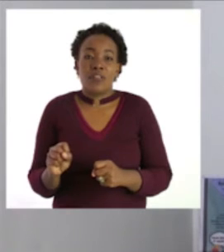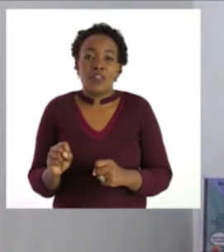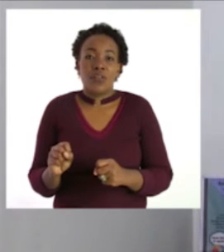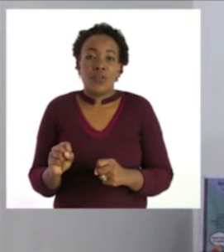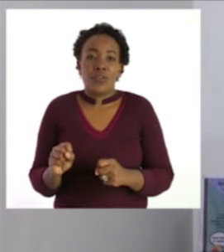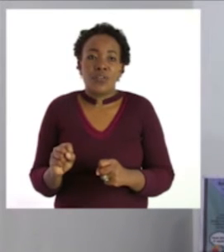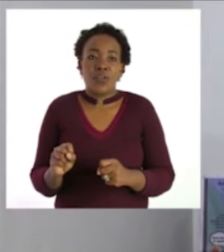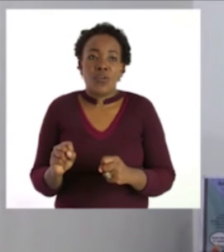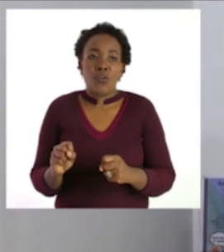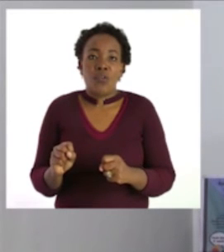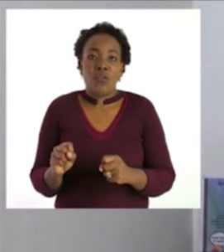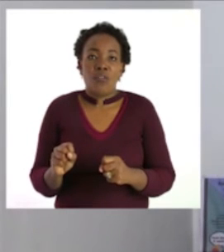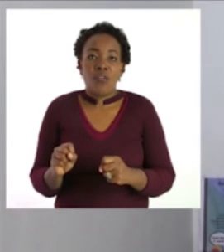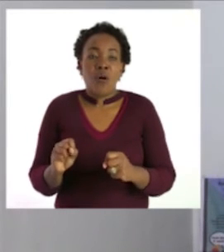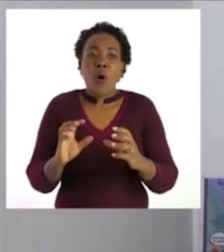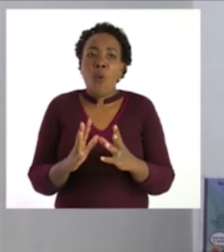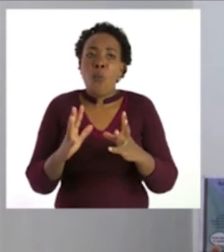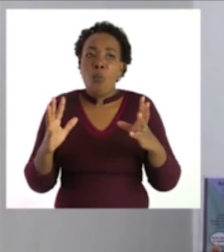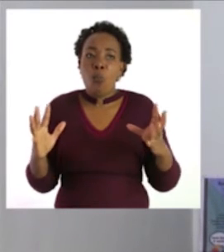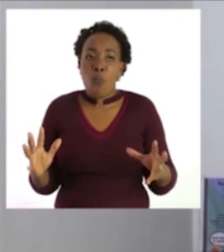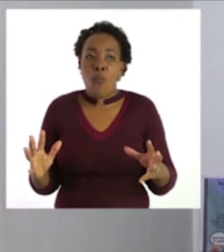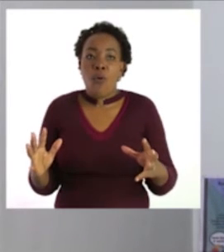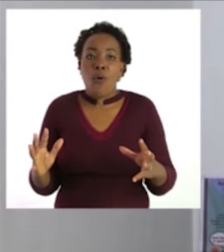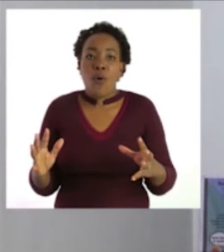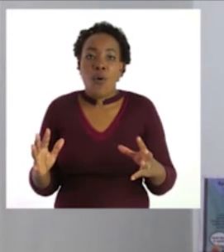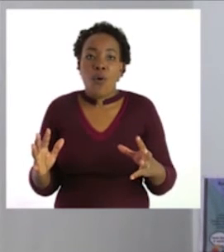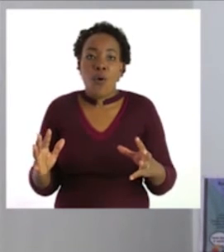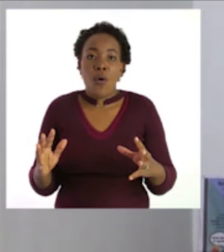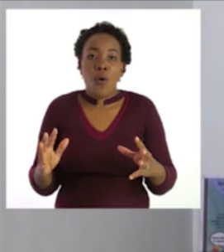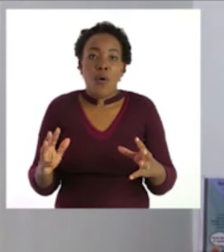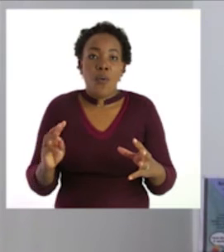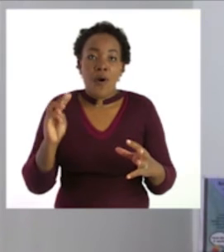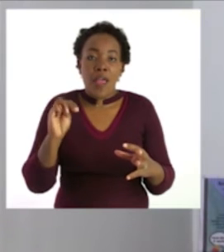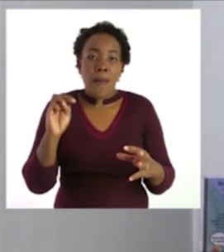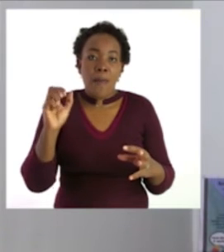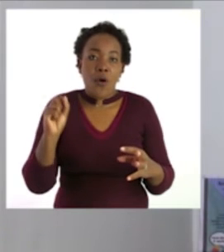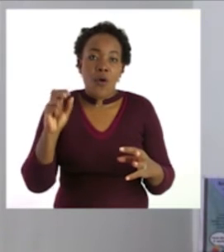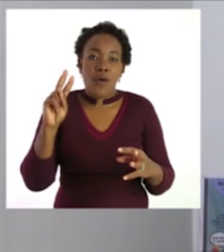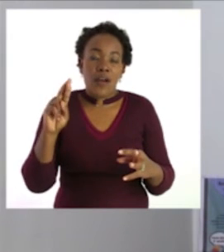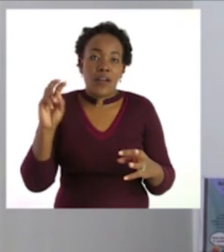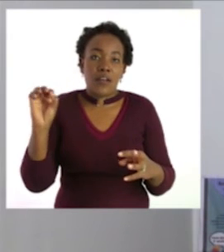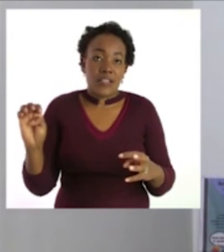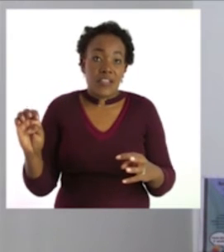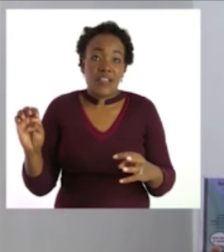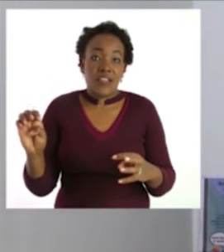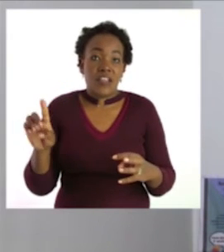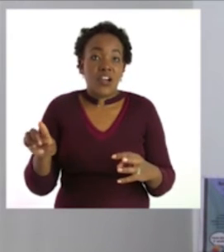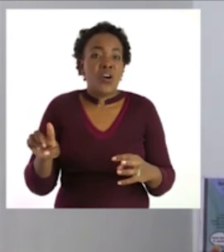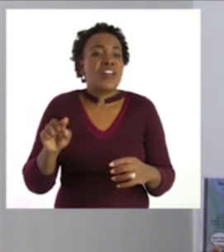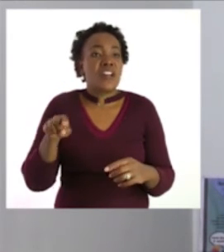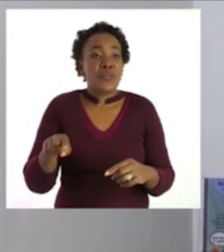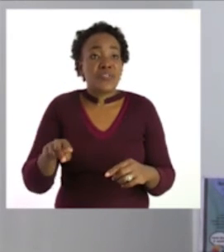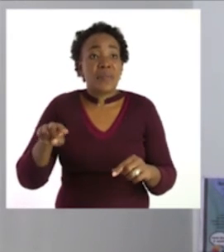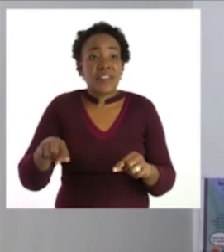And where do we use more? You use more when you are talking about things